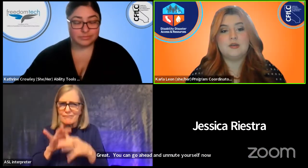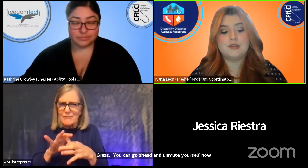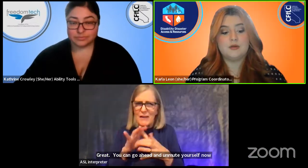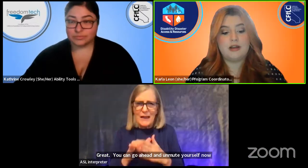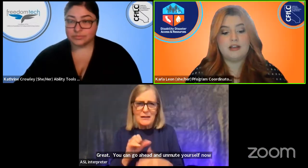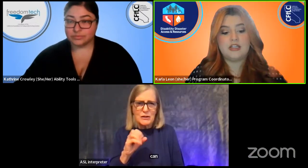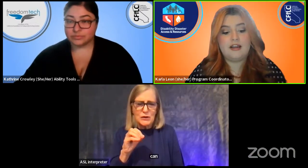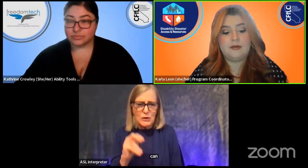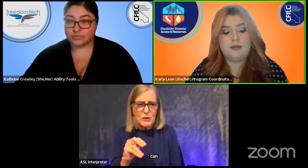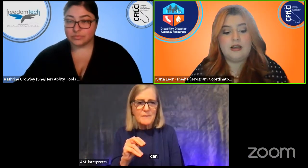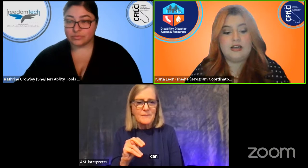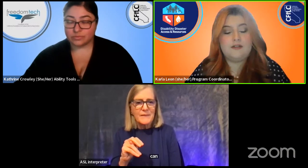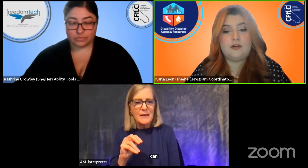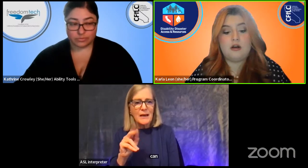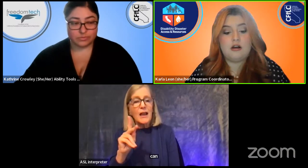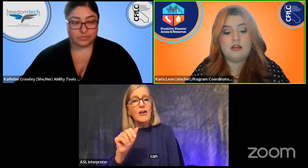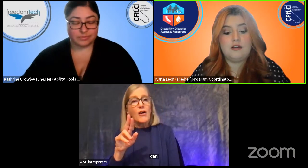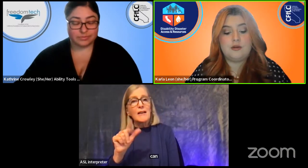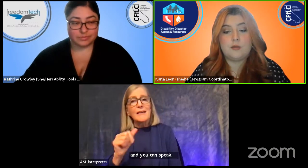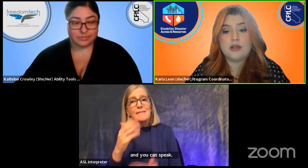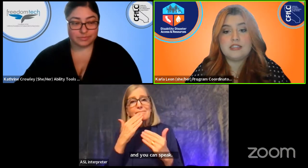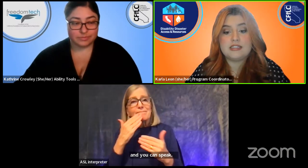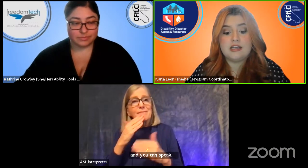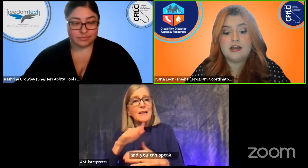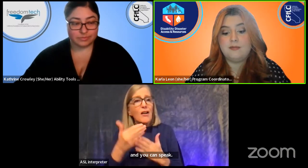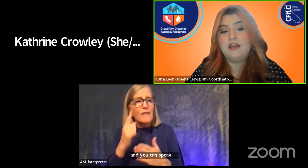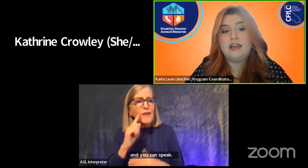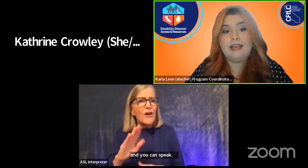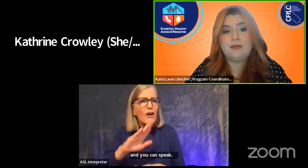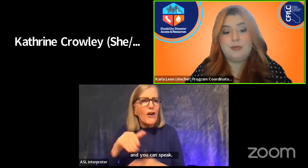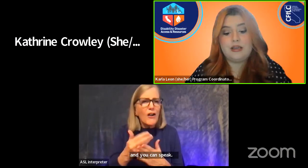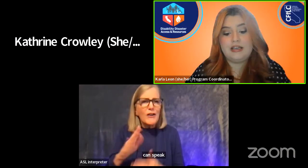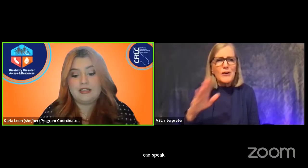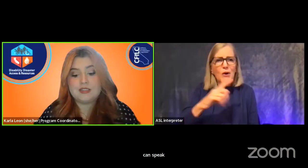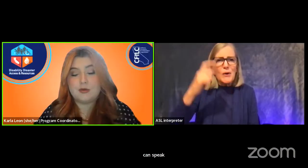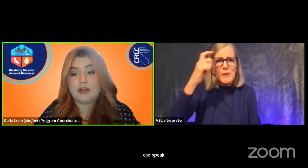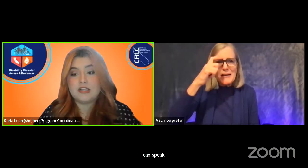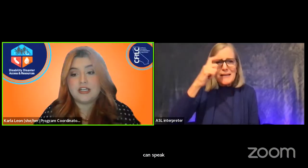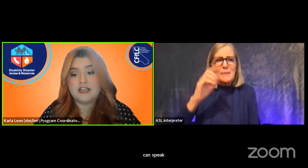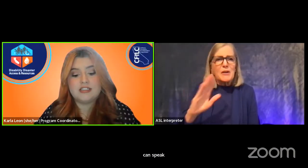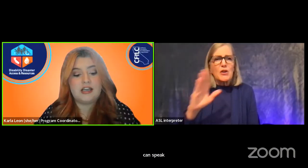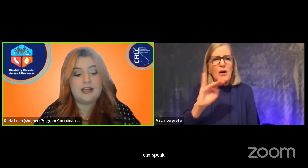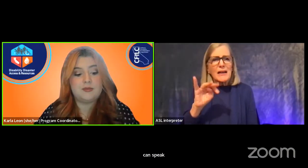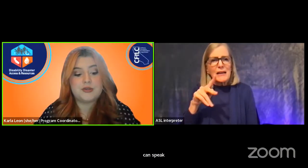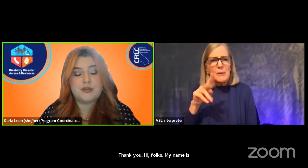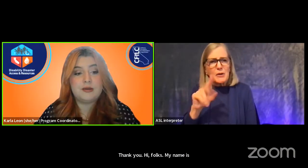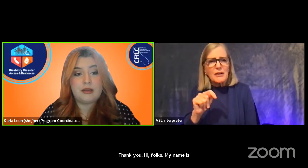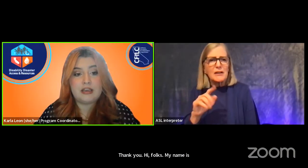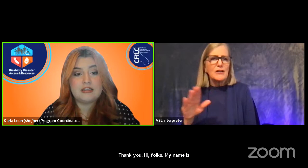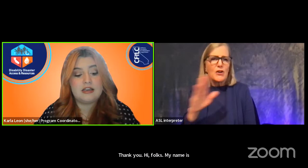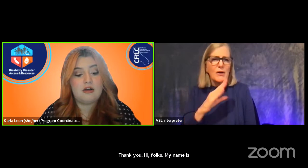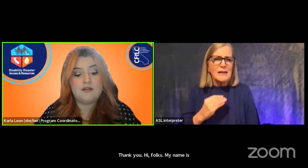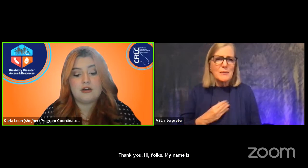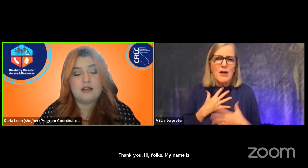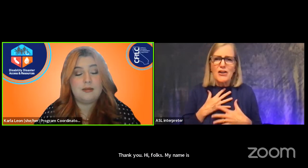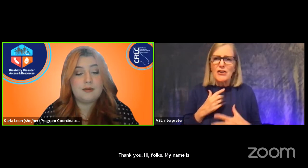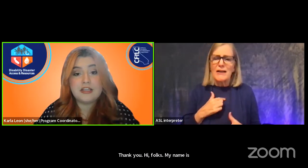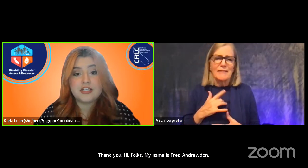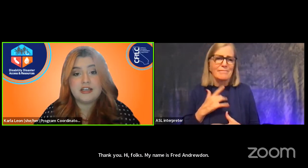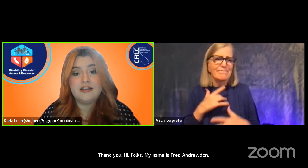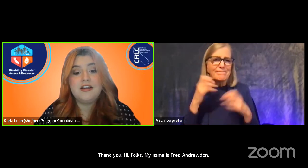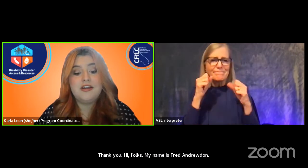Perfect. Thank you so much, everybody, for all of your wisdom, input, and inspirations. I am truly amazed at all of